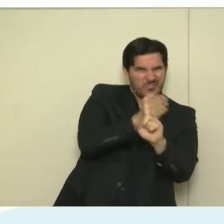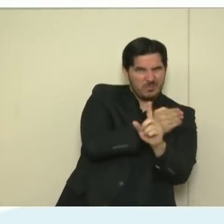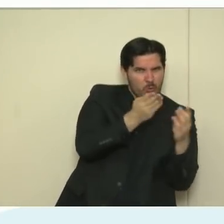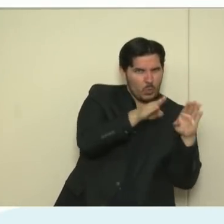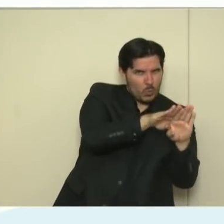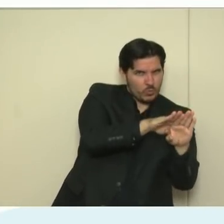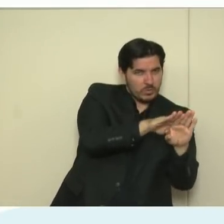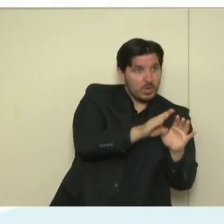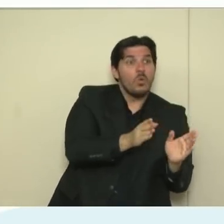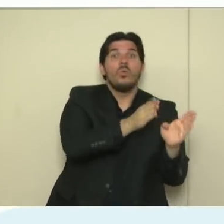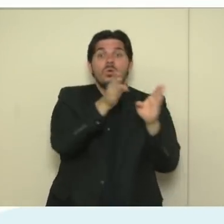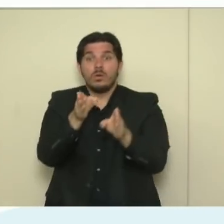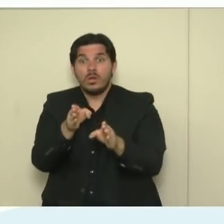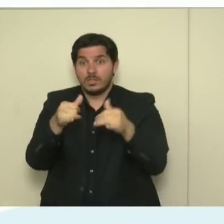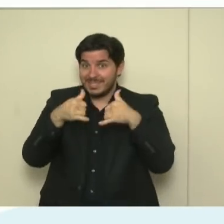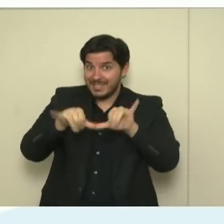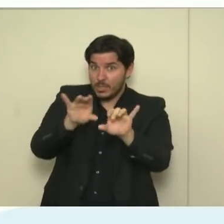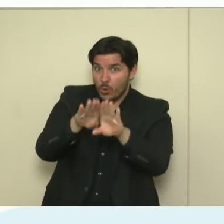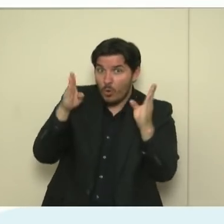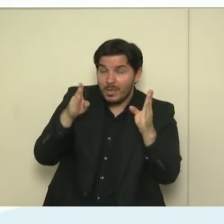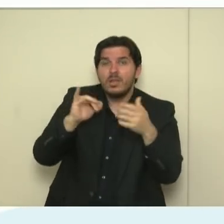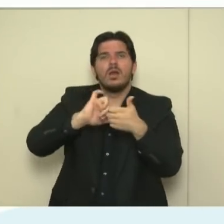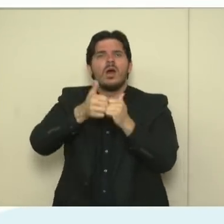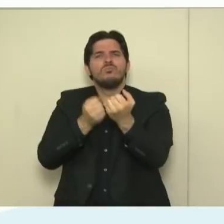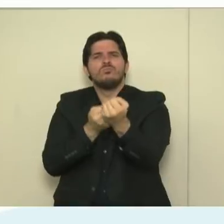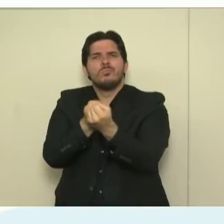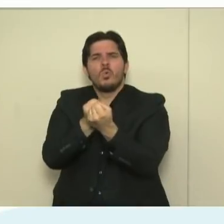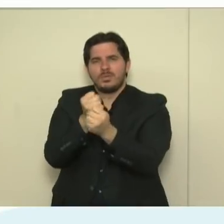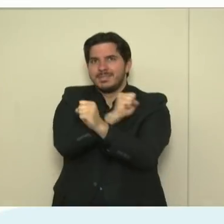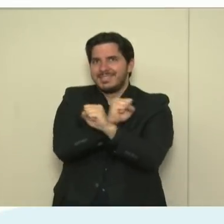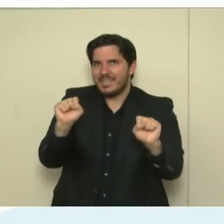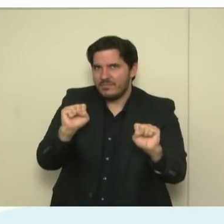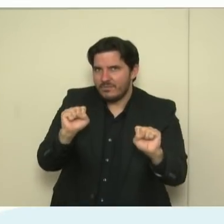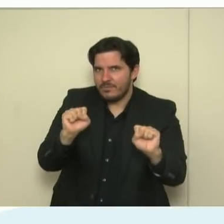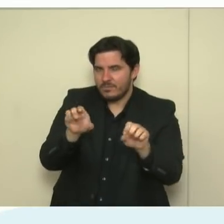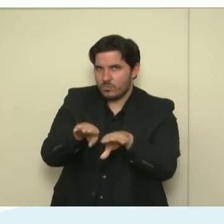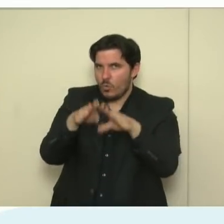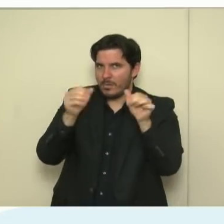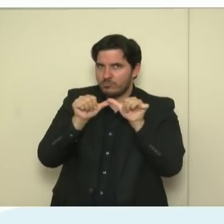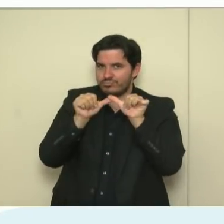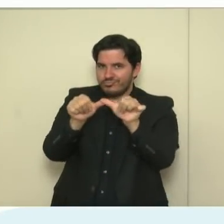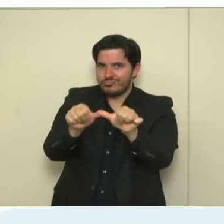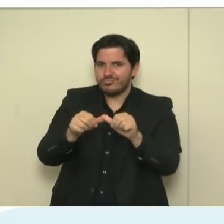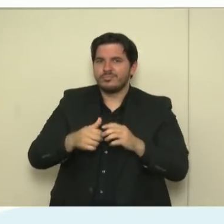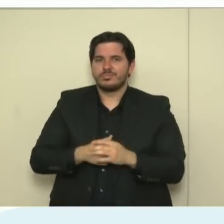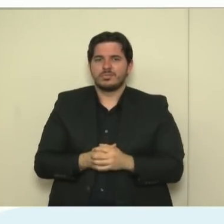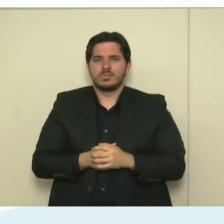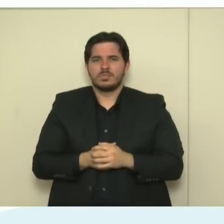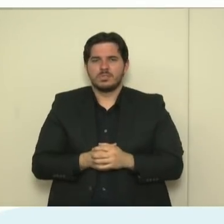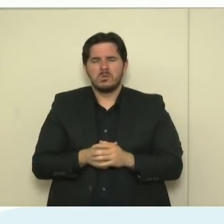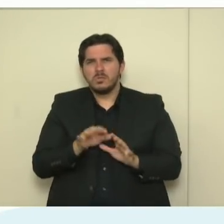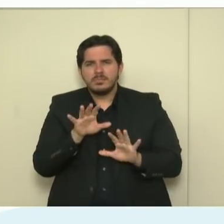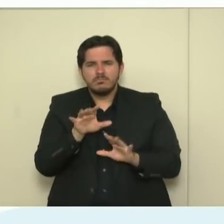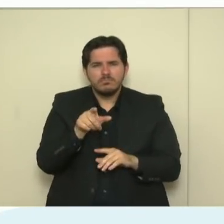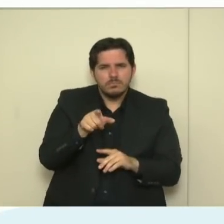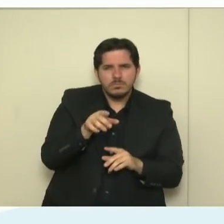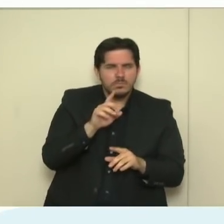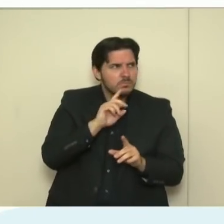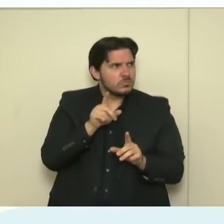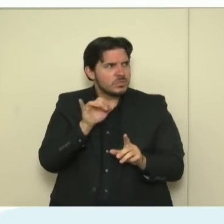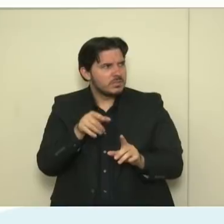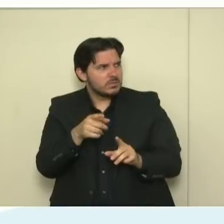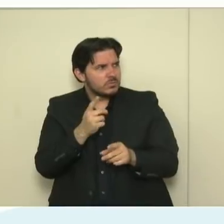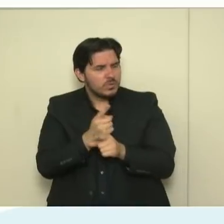Next slide, thanks. This week, we were really pleased to be able, let's see, is this, I can't see.